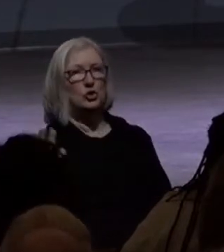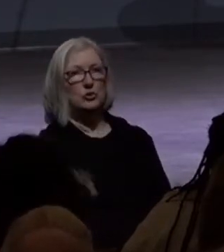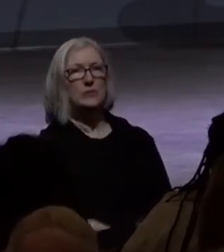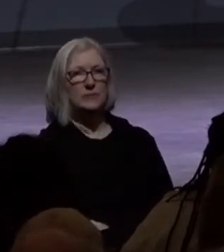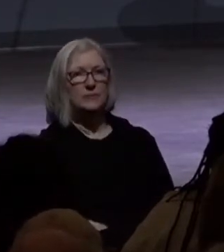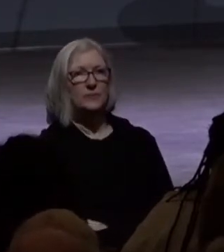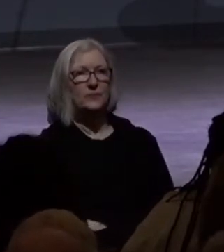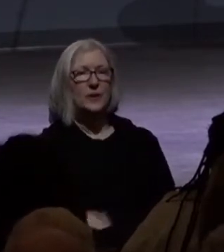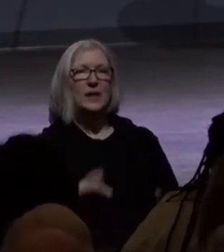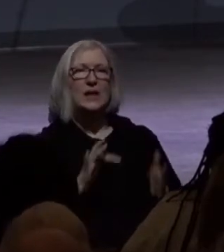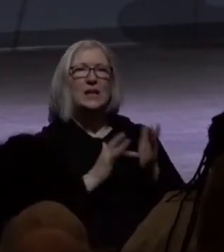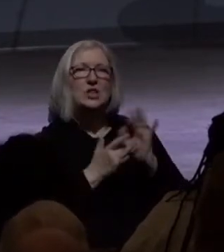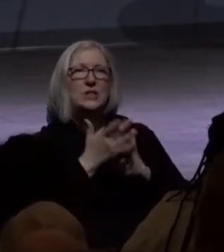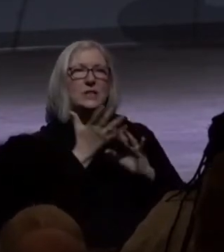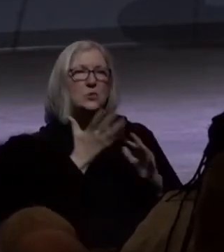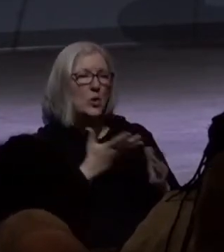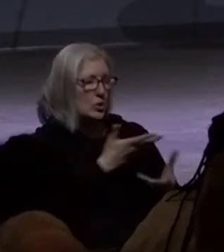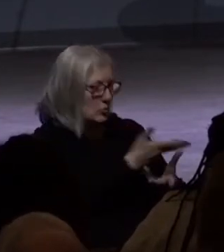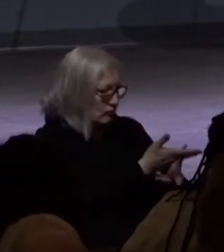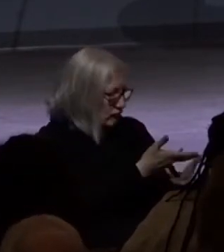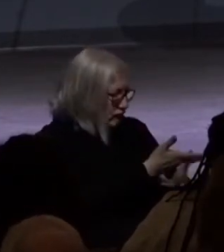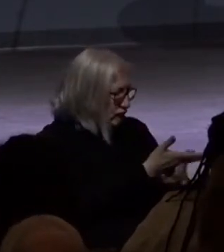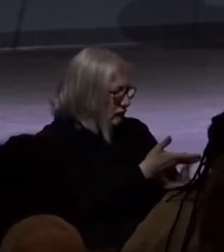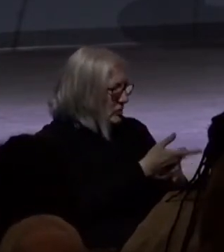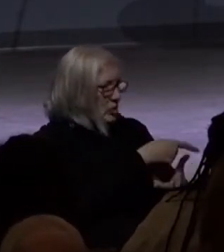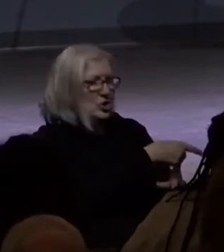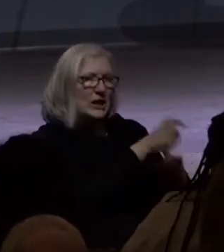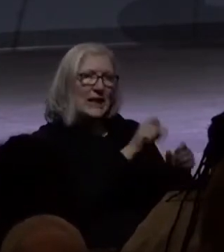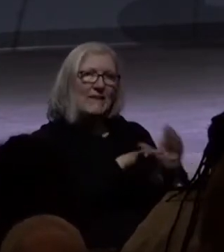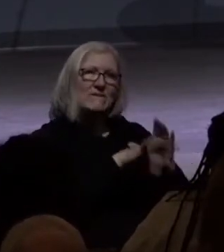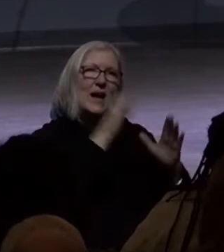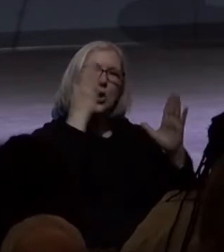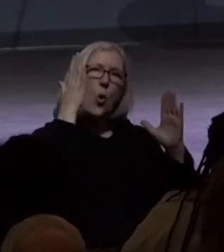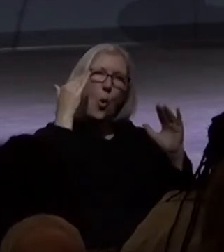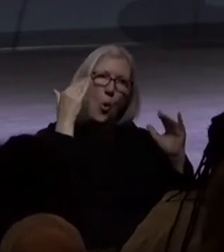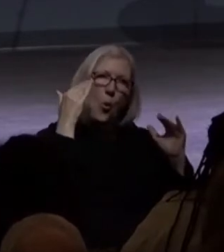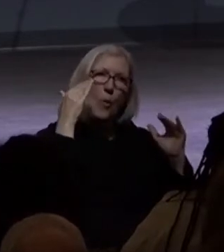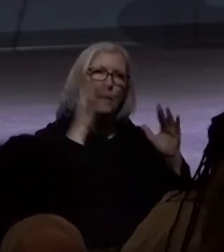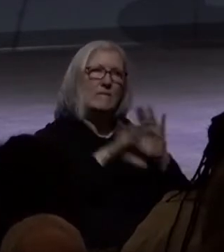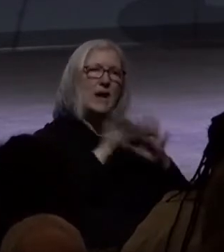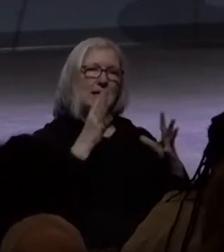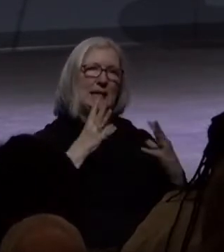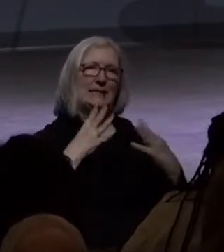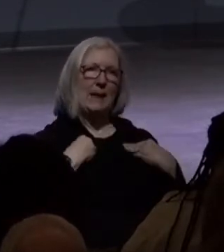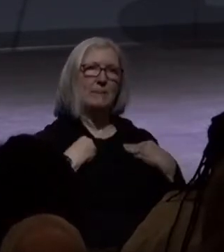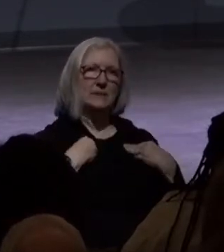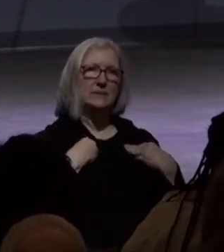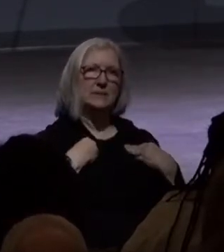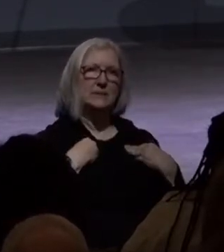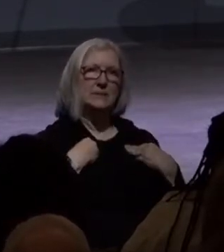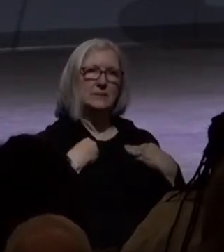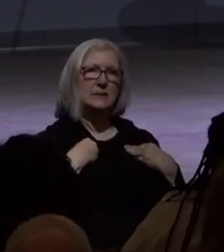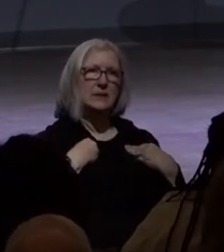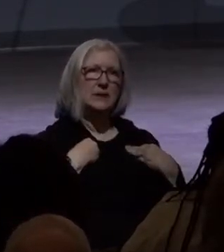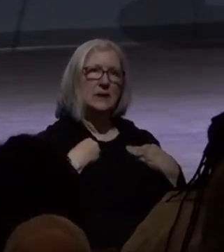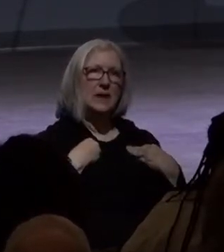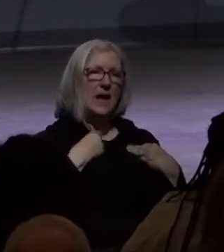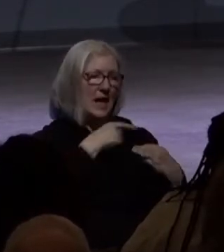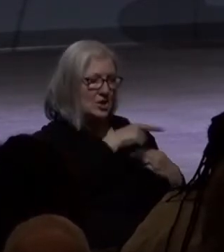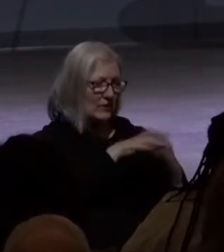so she could find hope. She could find acceptance. and she could discover